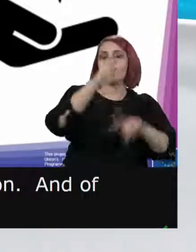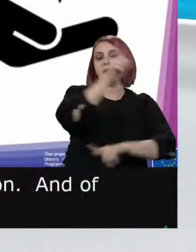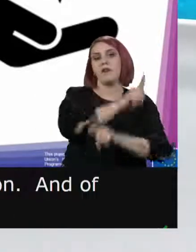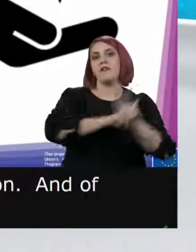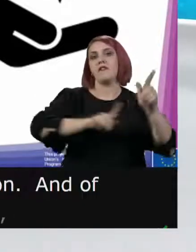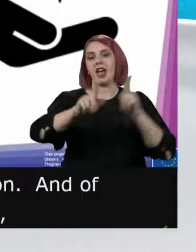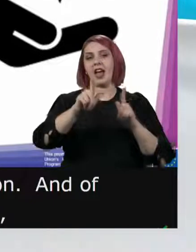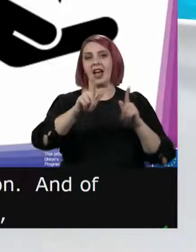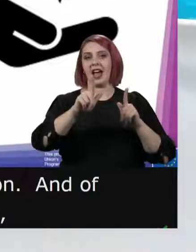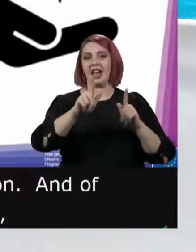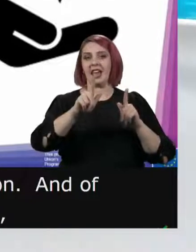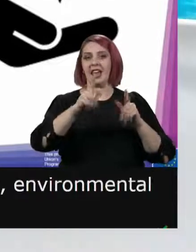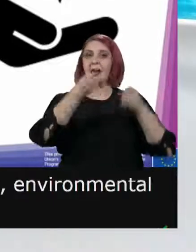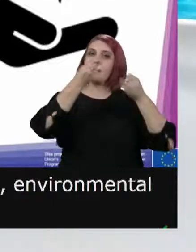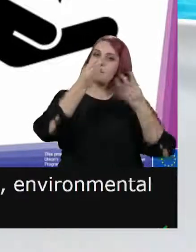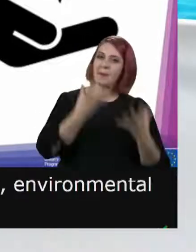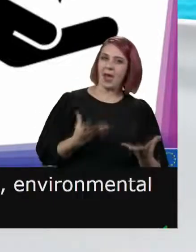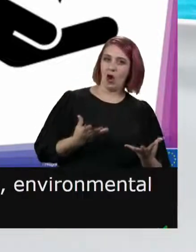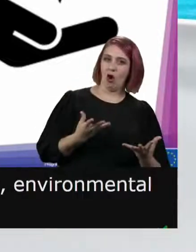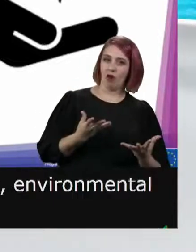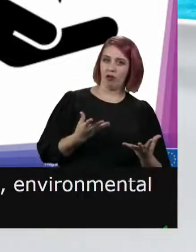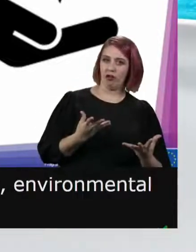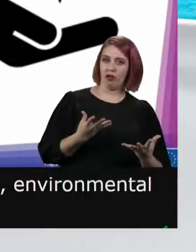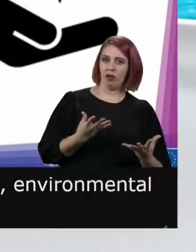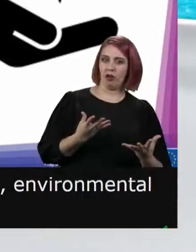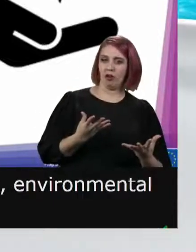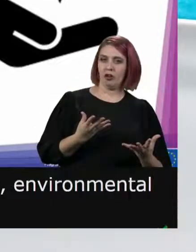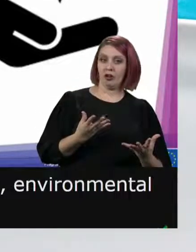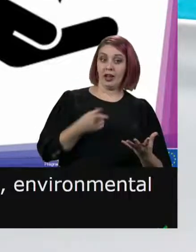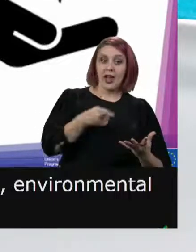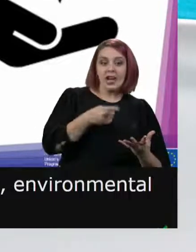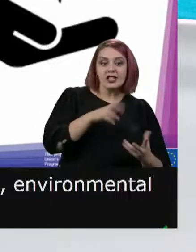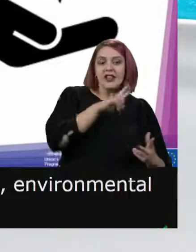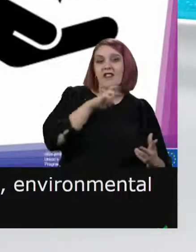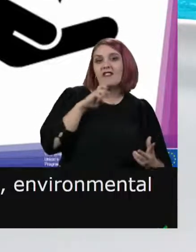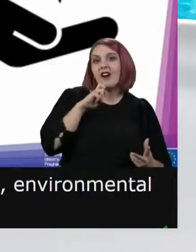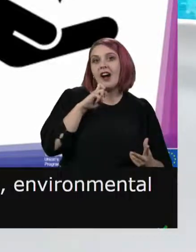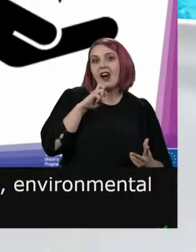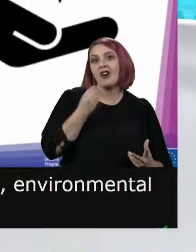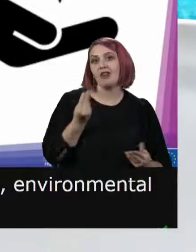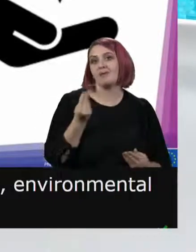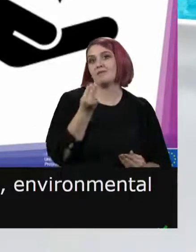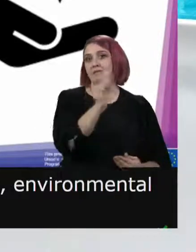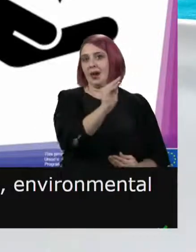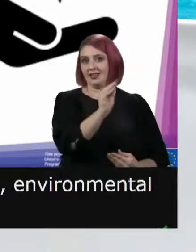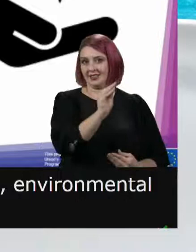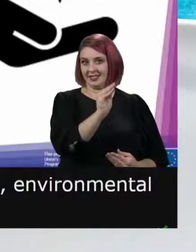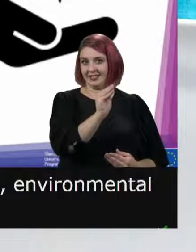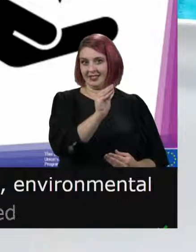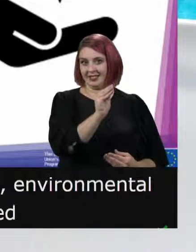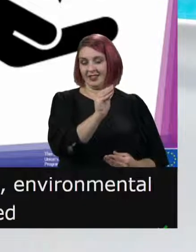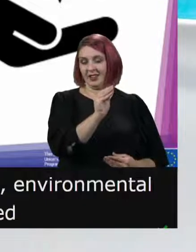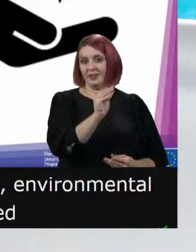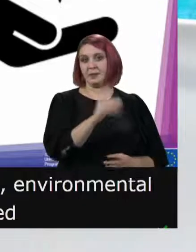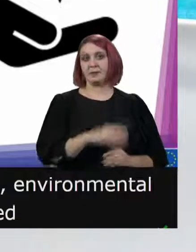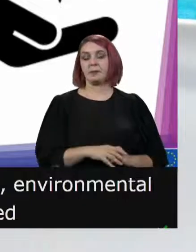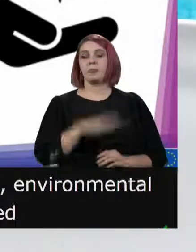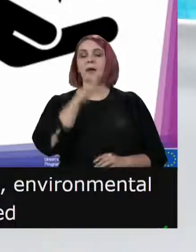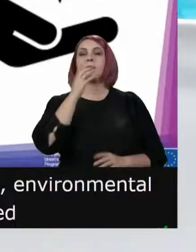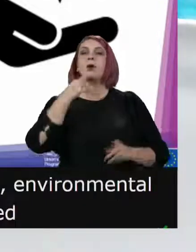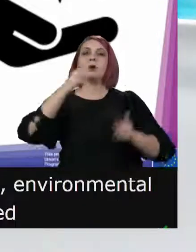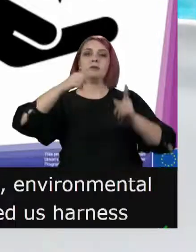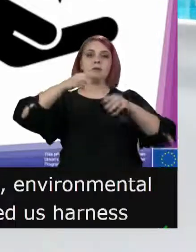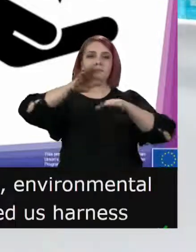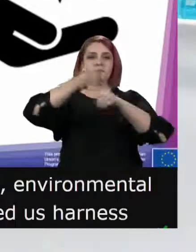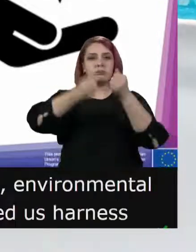and safety were highly regarded and helped us harness the